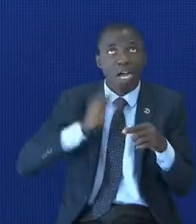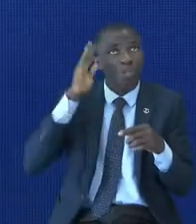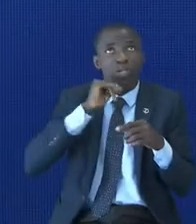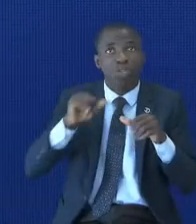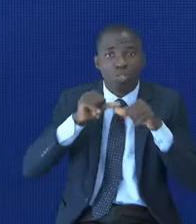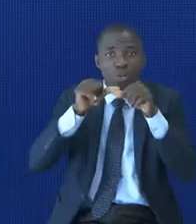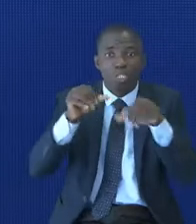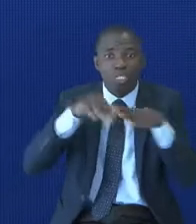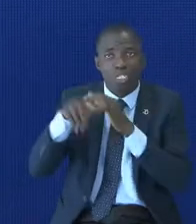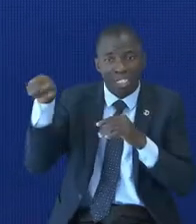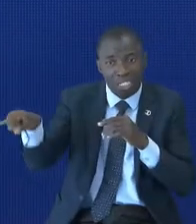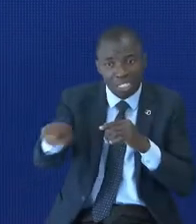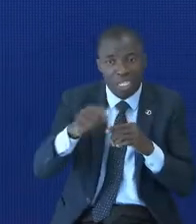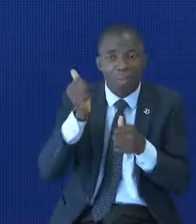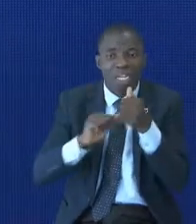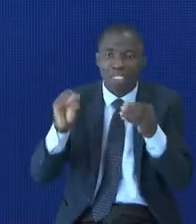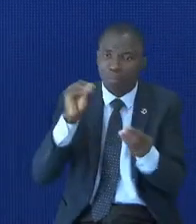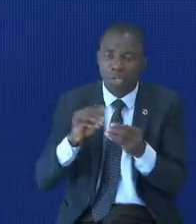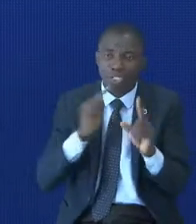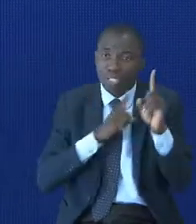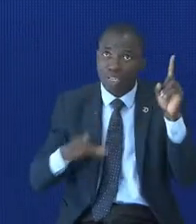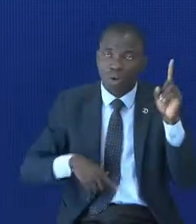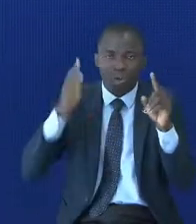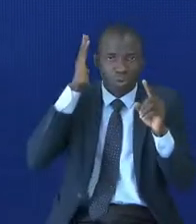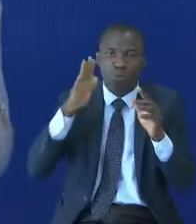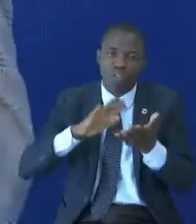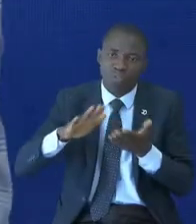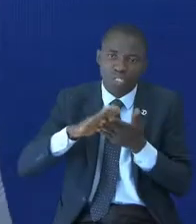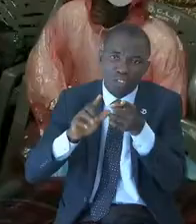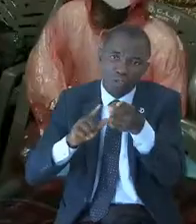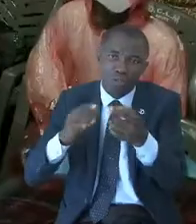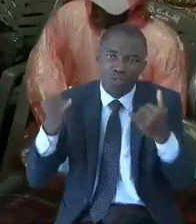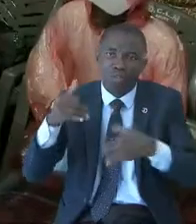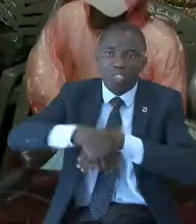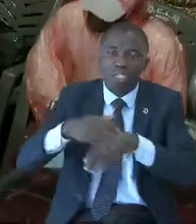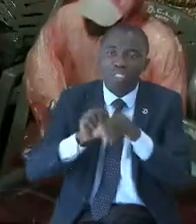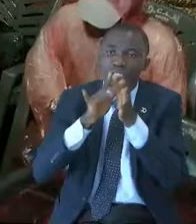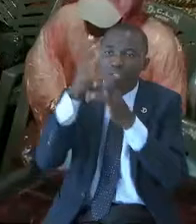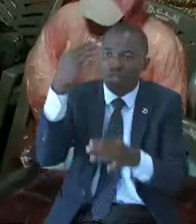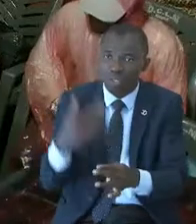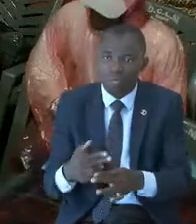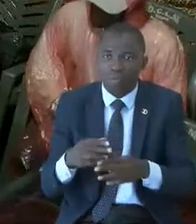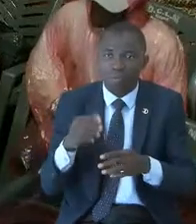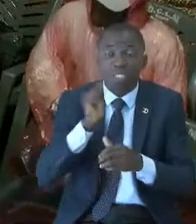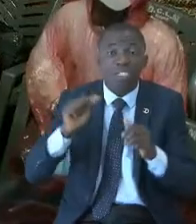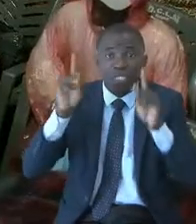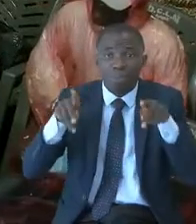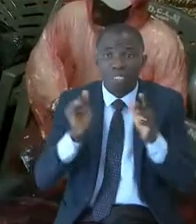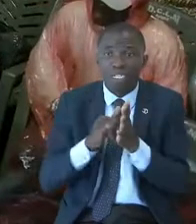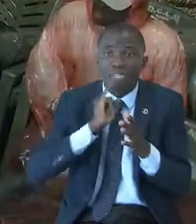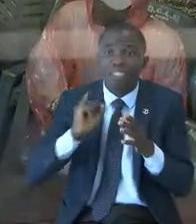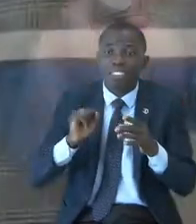them anymore. The Lord will forgive you tonight. A person who is sincere,